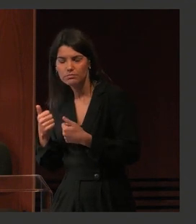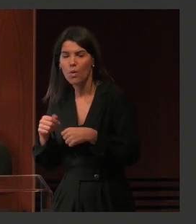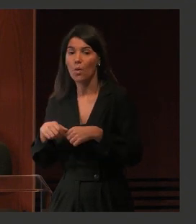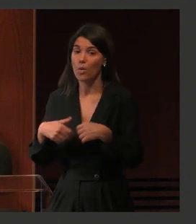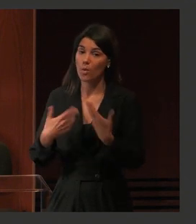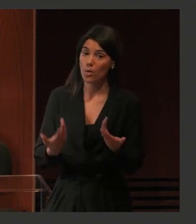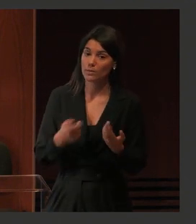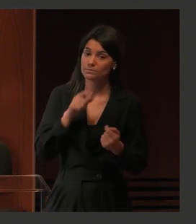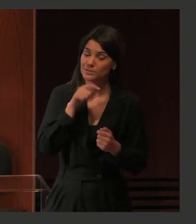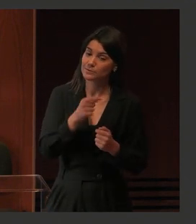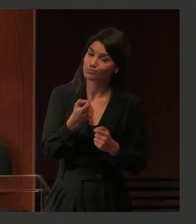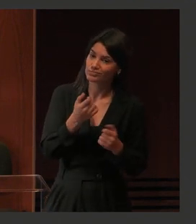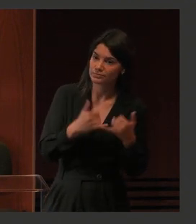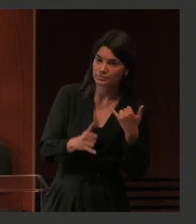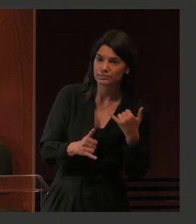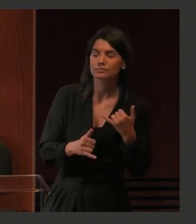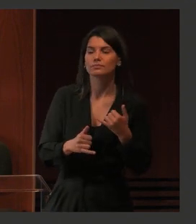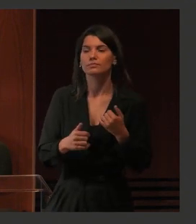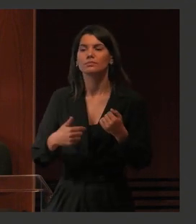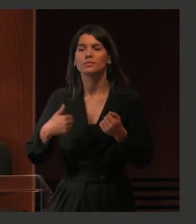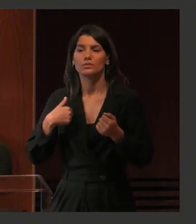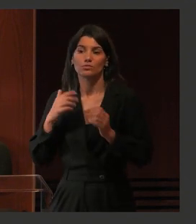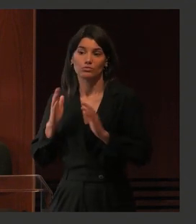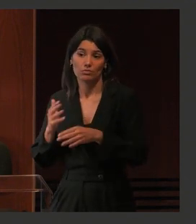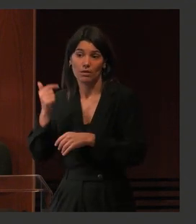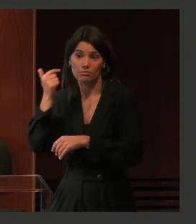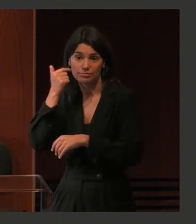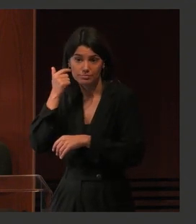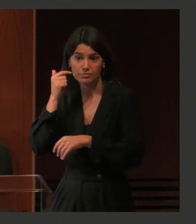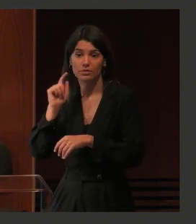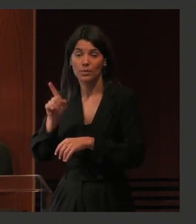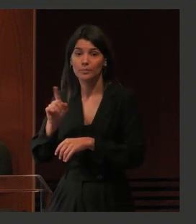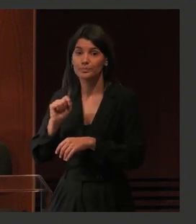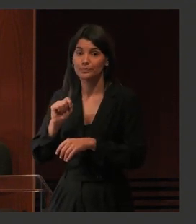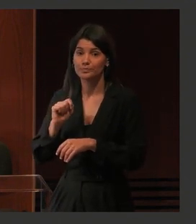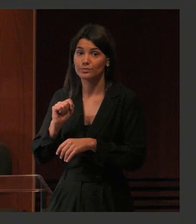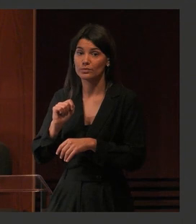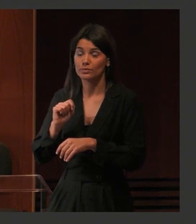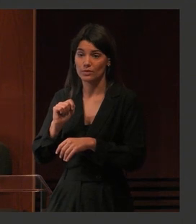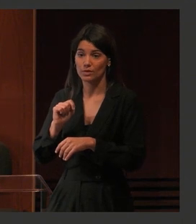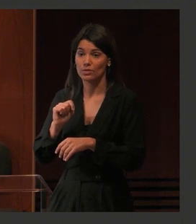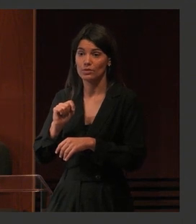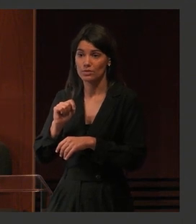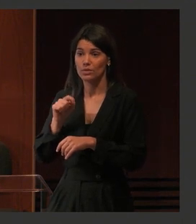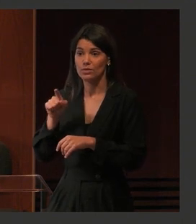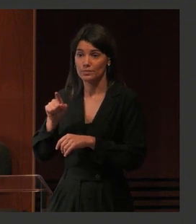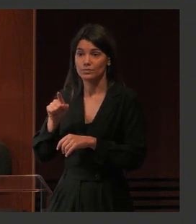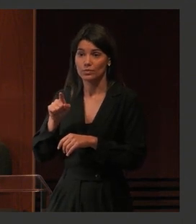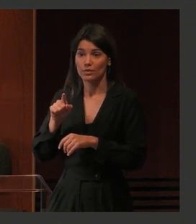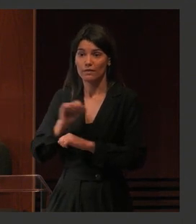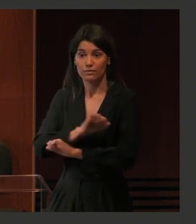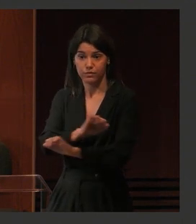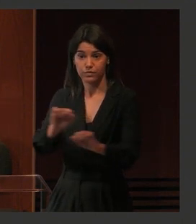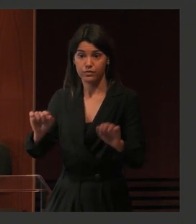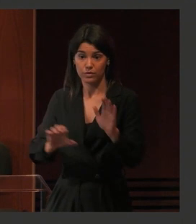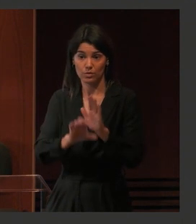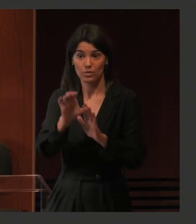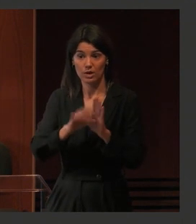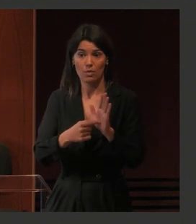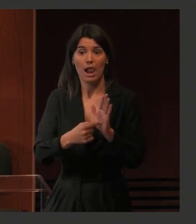I heard that the program also is related to artificial intelligence. I'm very happy that this is the